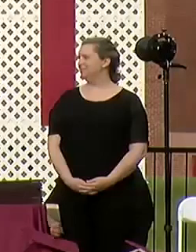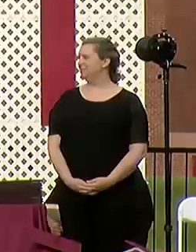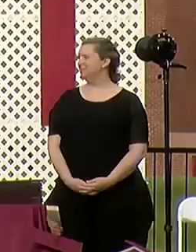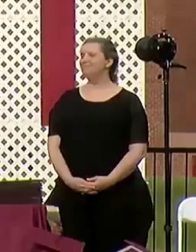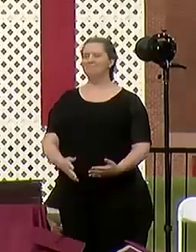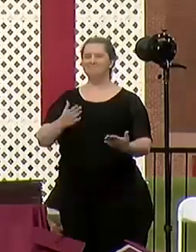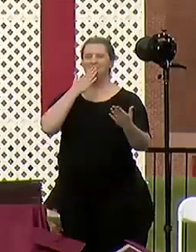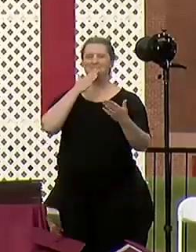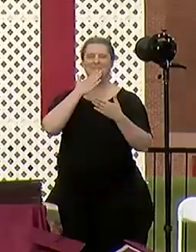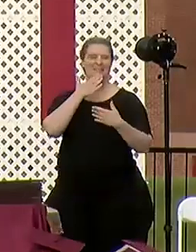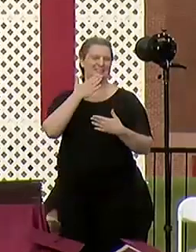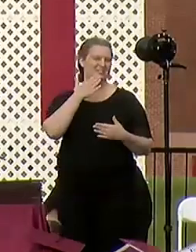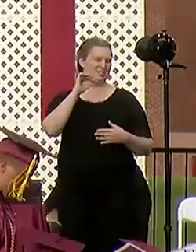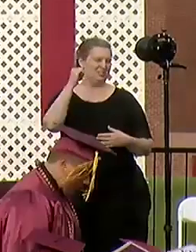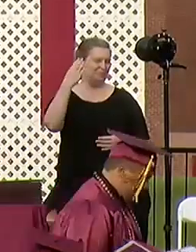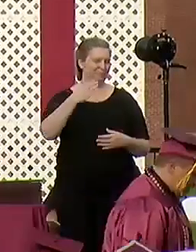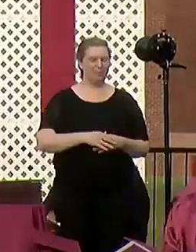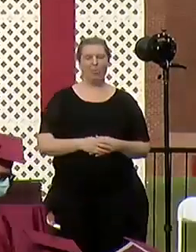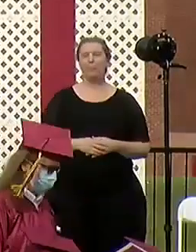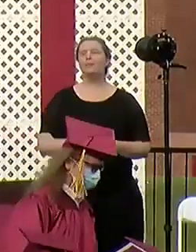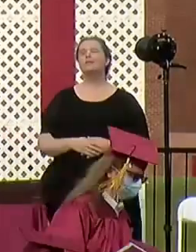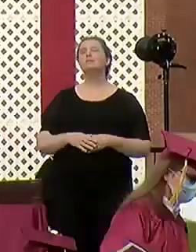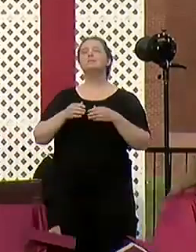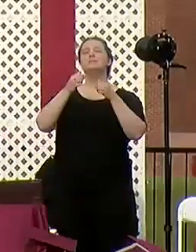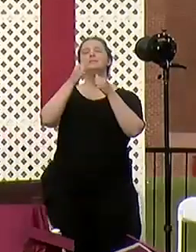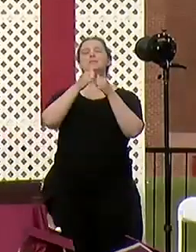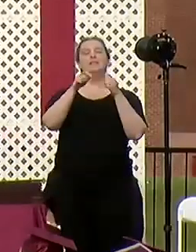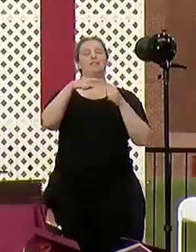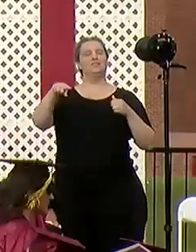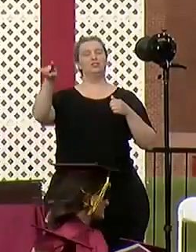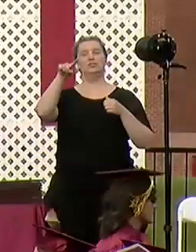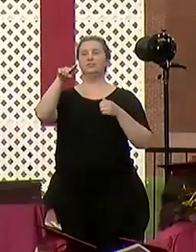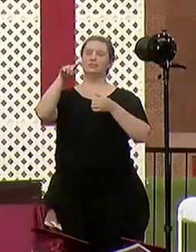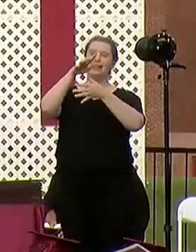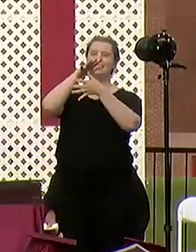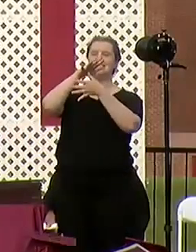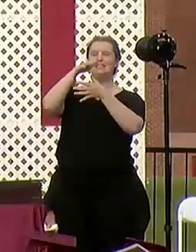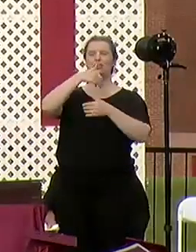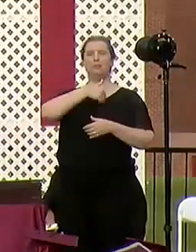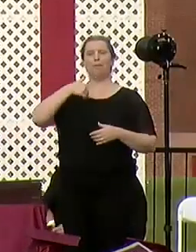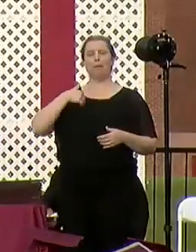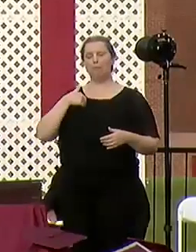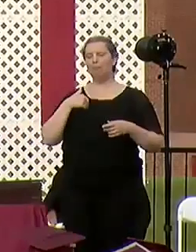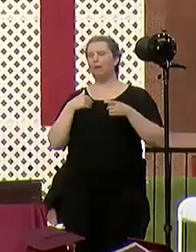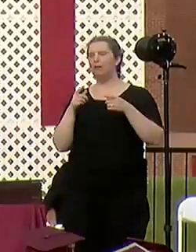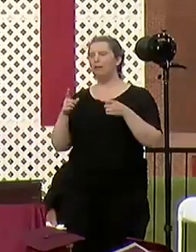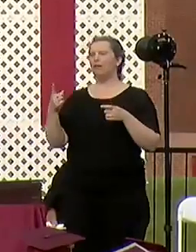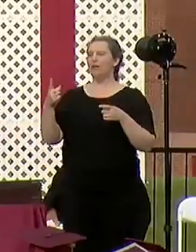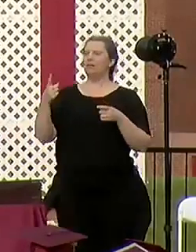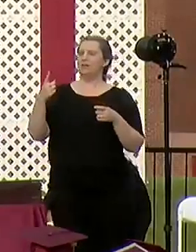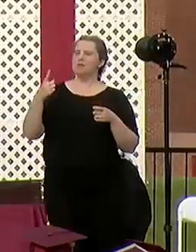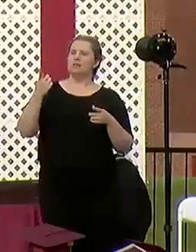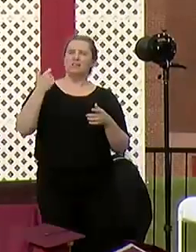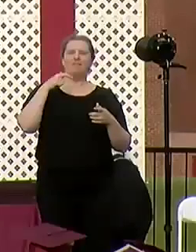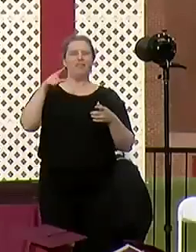Nice job, guys. Each year, a member of the senior class is selected based on their literary ability to capture the spirit of the senior class